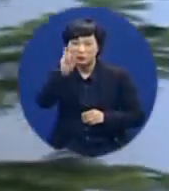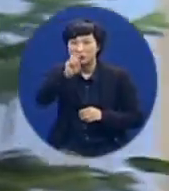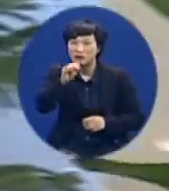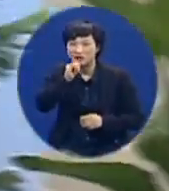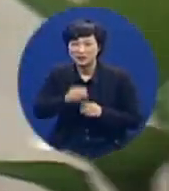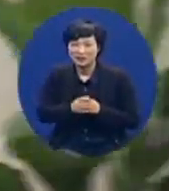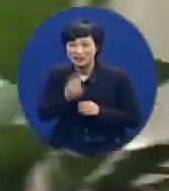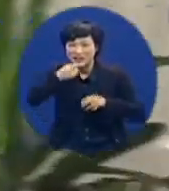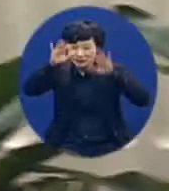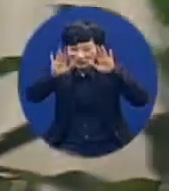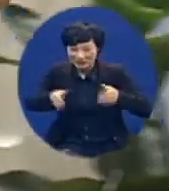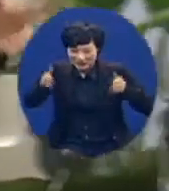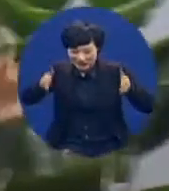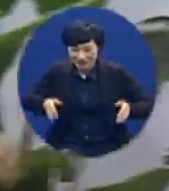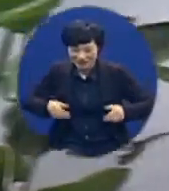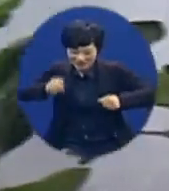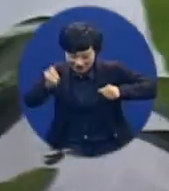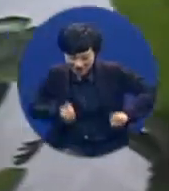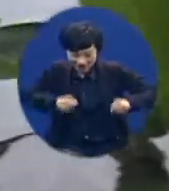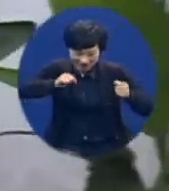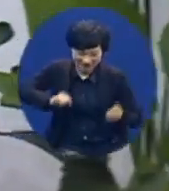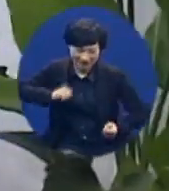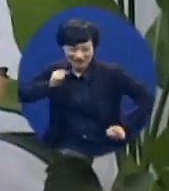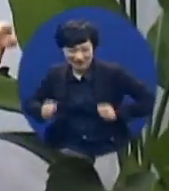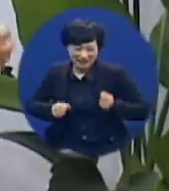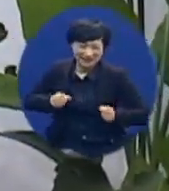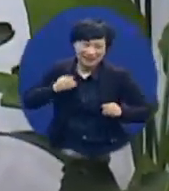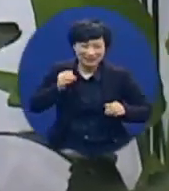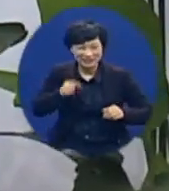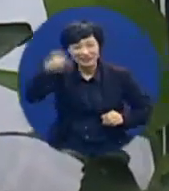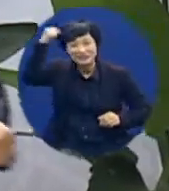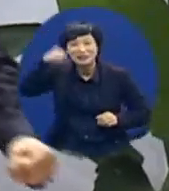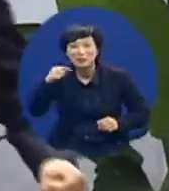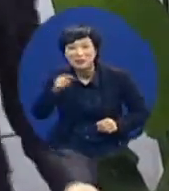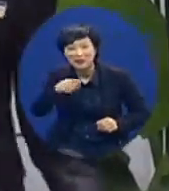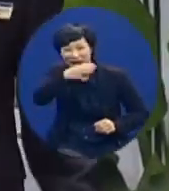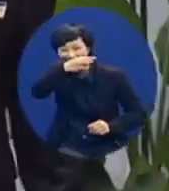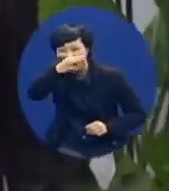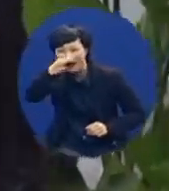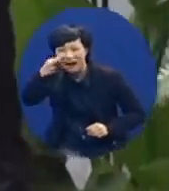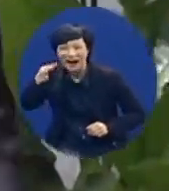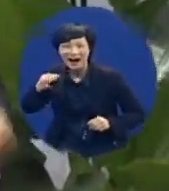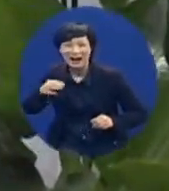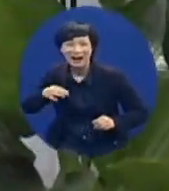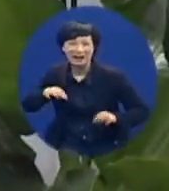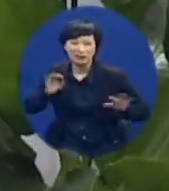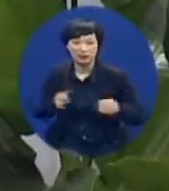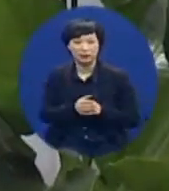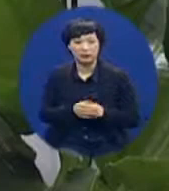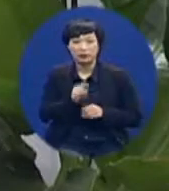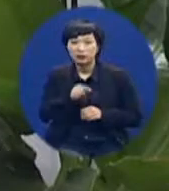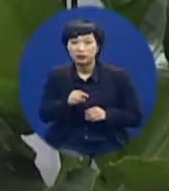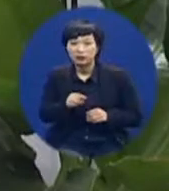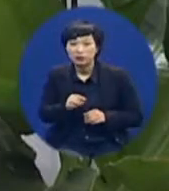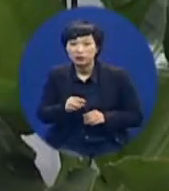for Santa and songs. Dancing through the snow on a one-horse